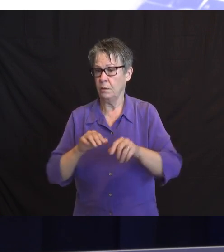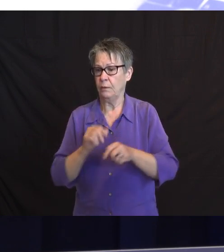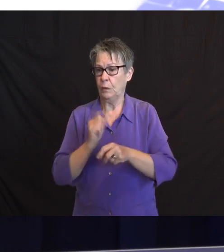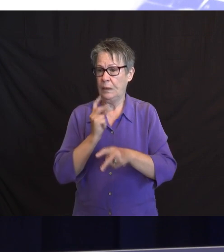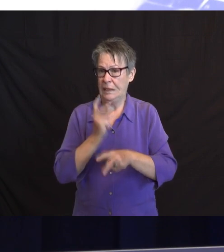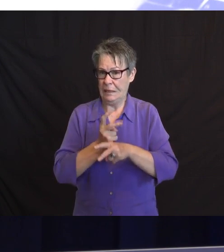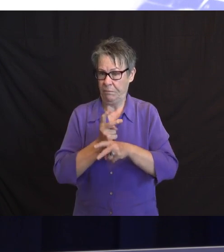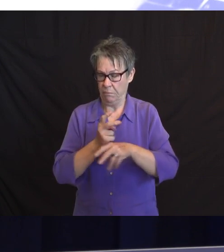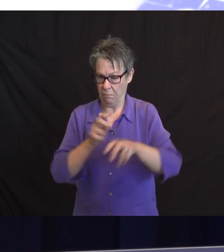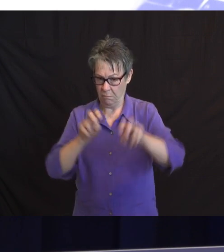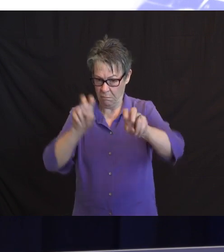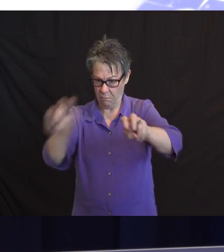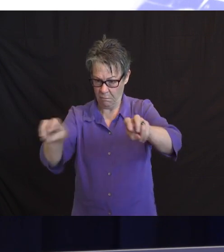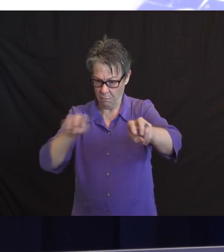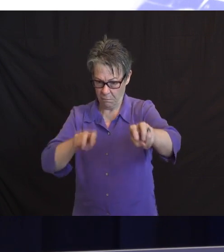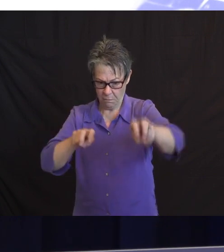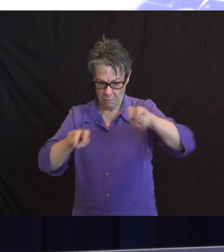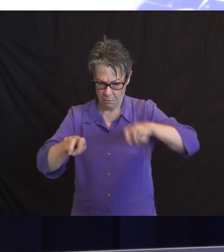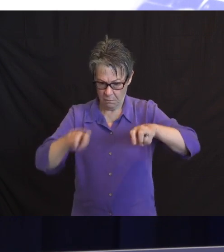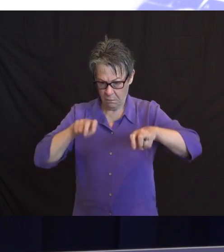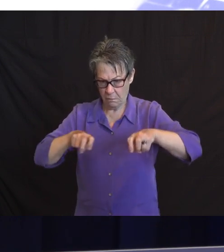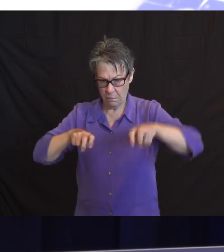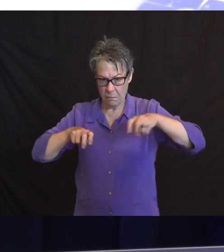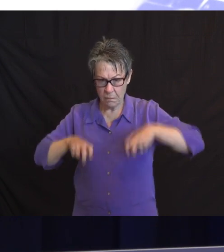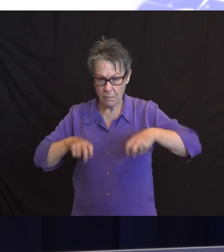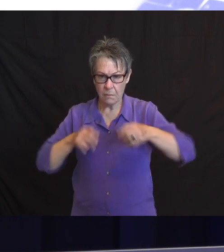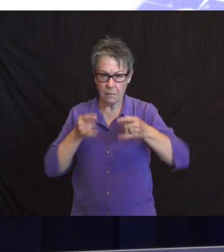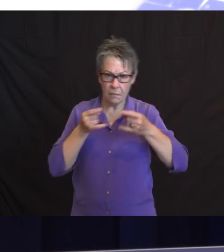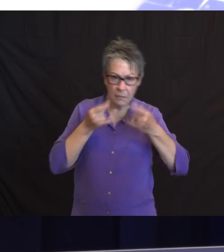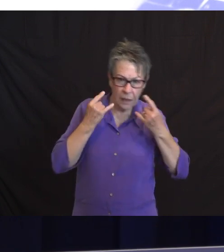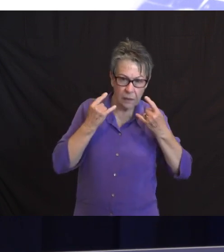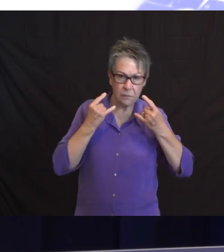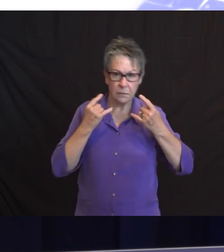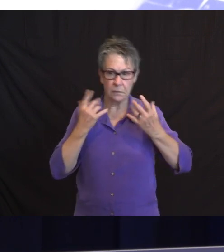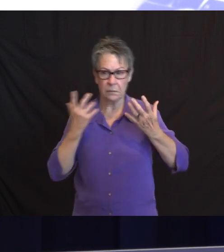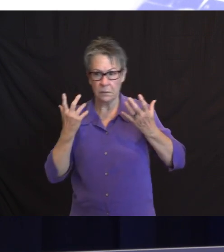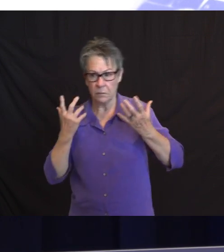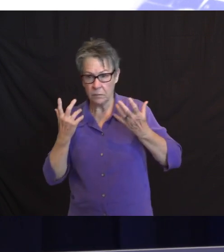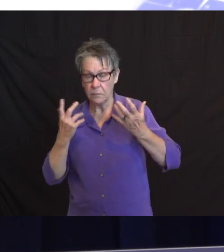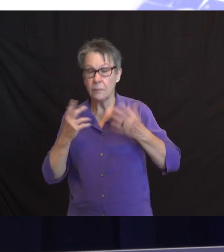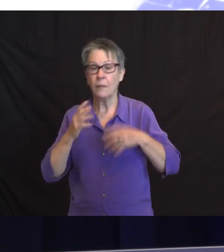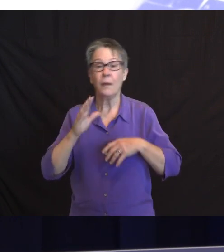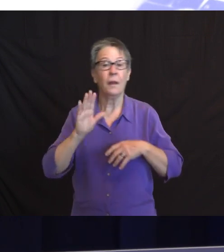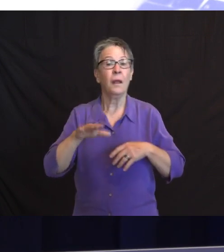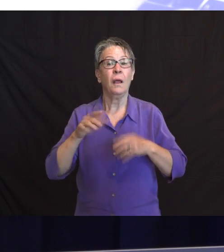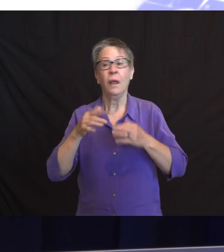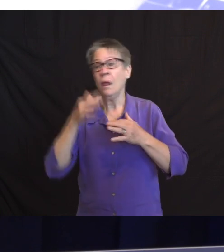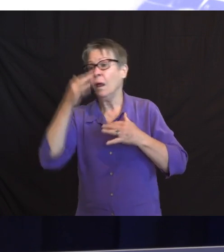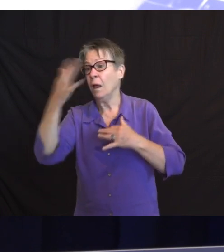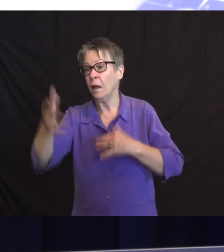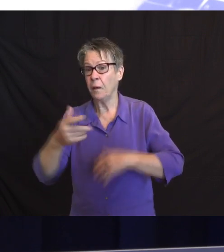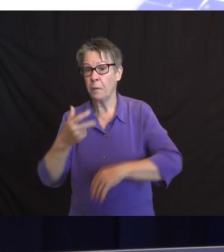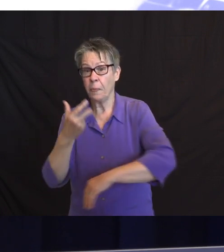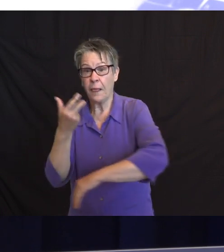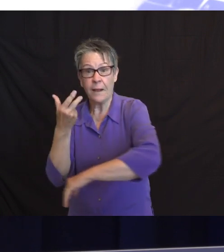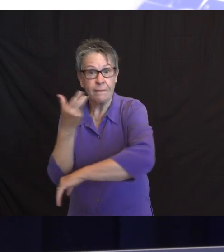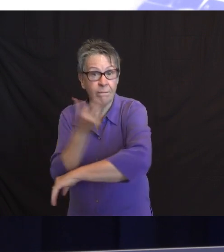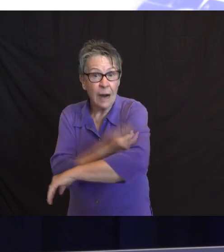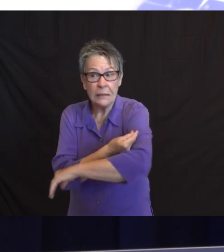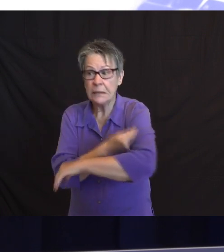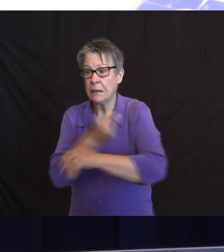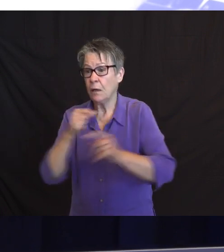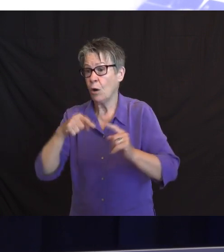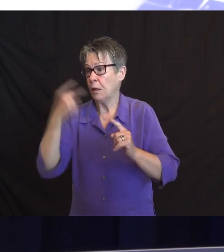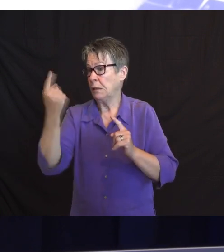is till there's a vaccine or some other medical breakthrough where people, do not have to be as concerned, that we really need to stretch that out as long as